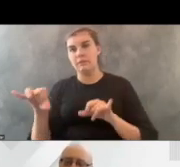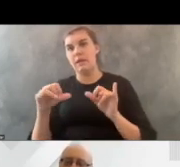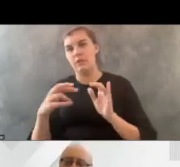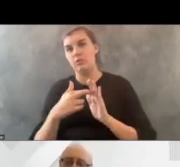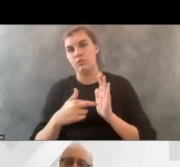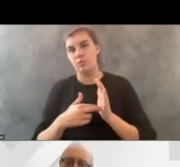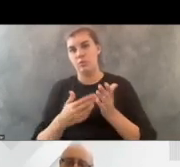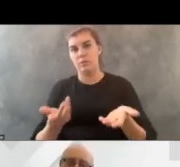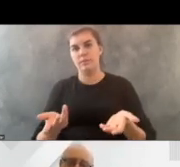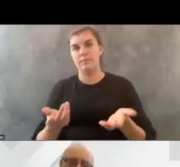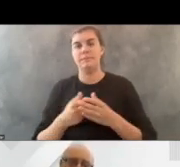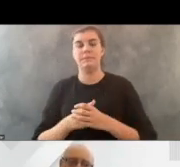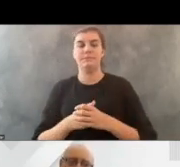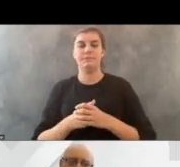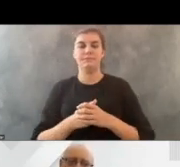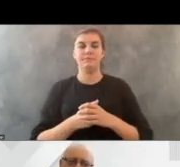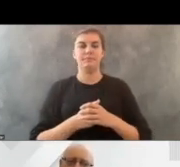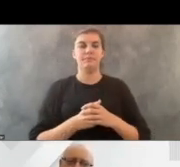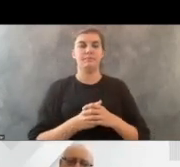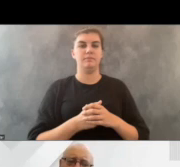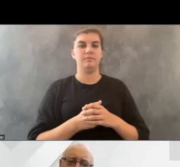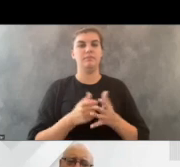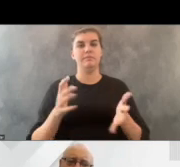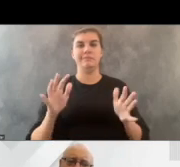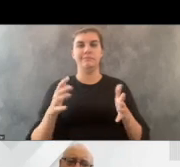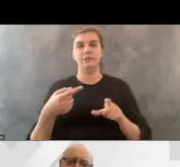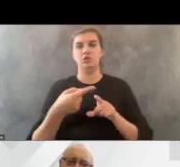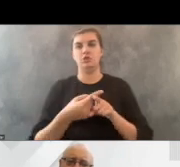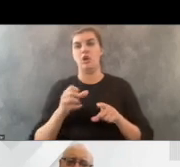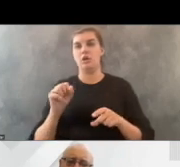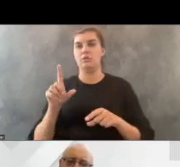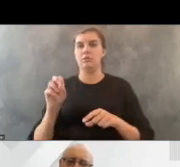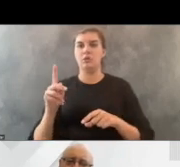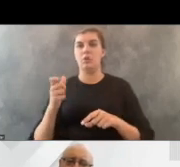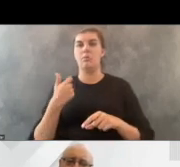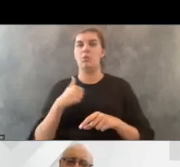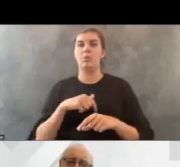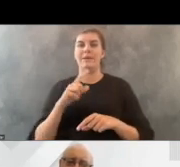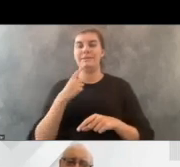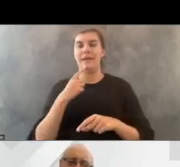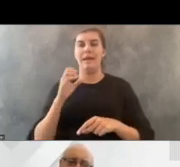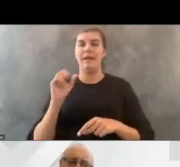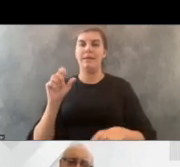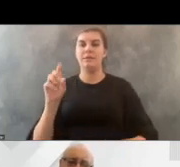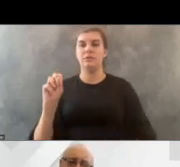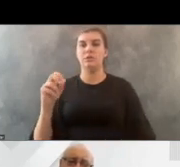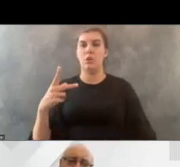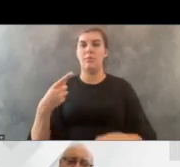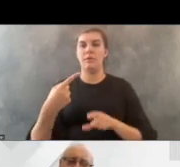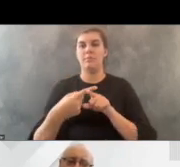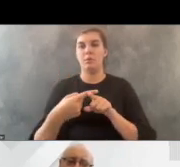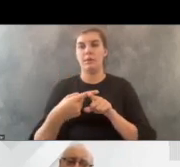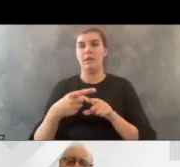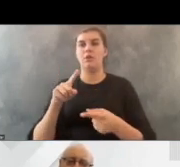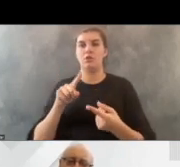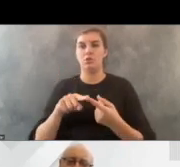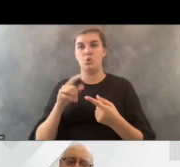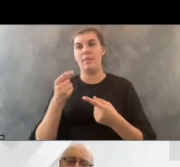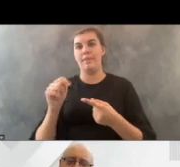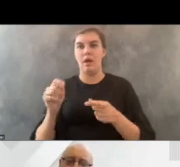the accessible pedestrian signal must revert to the pedestrian push button locator tone. So when it's